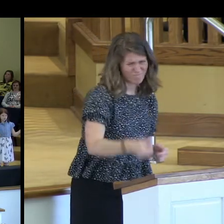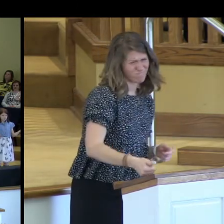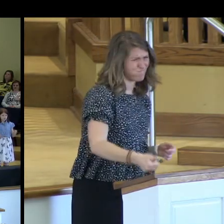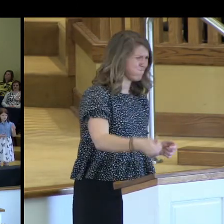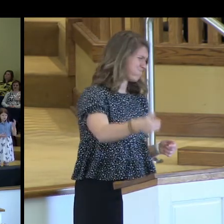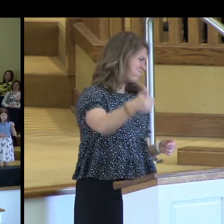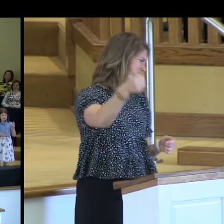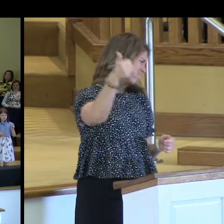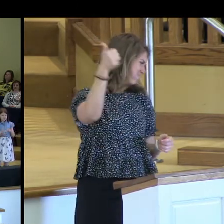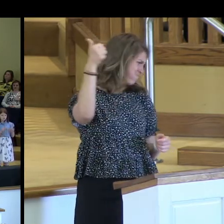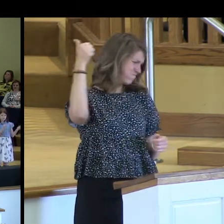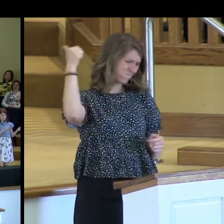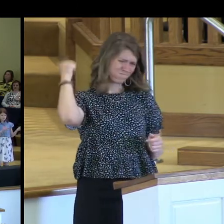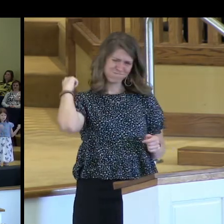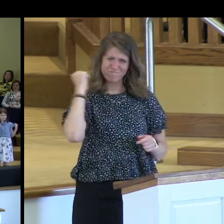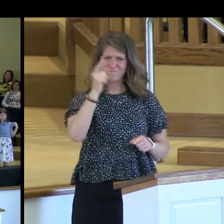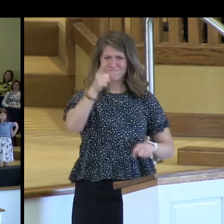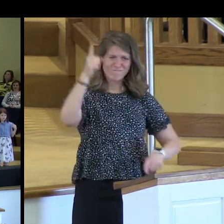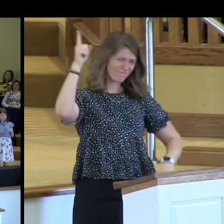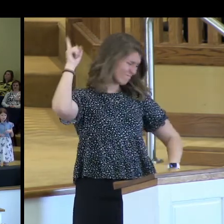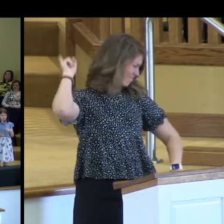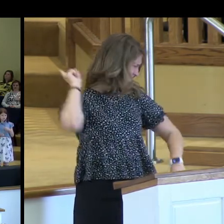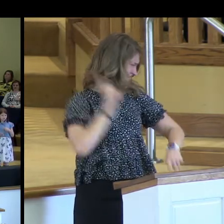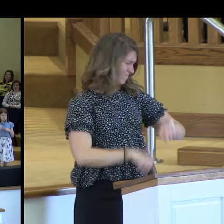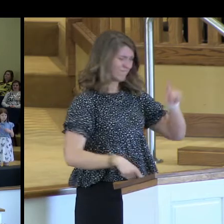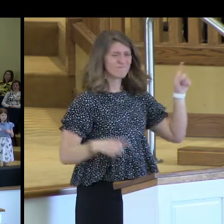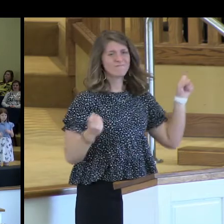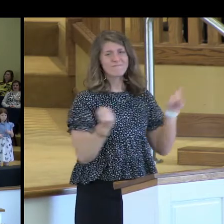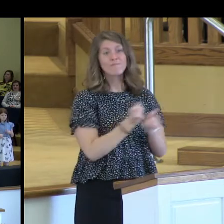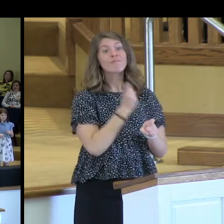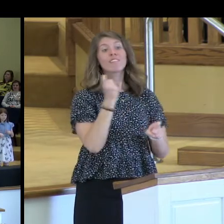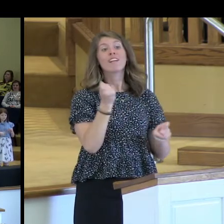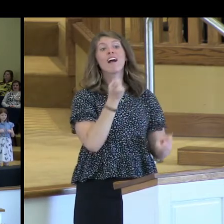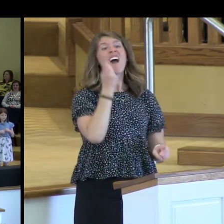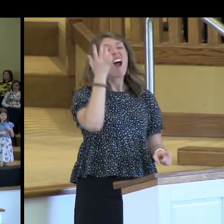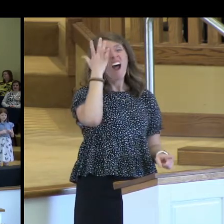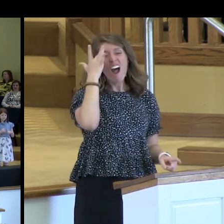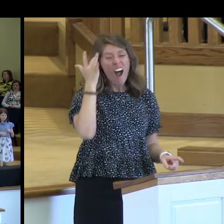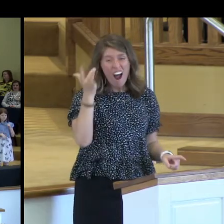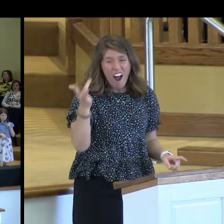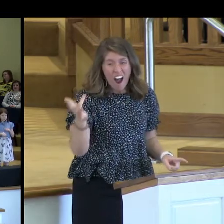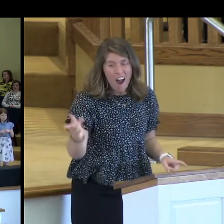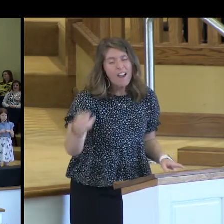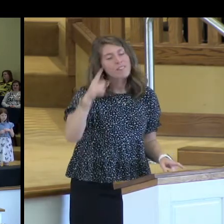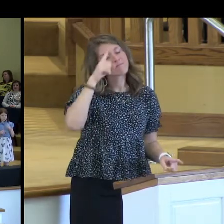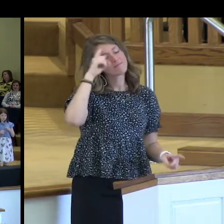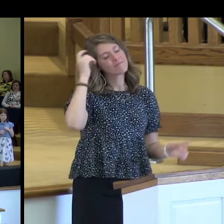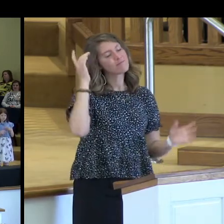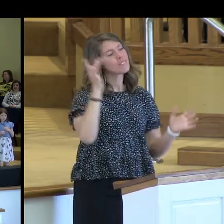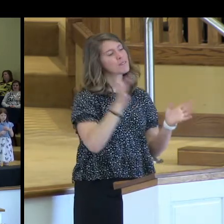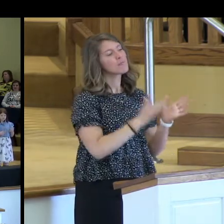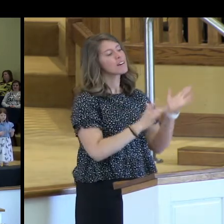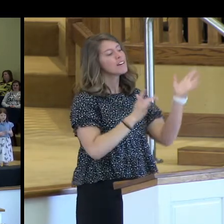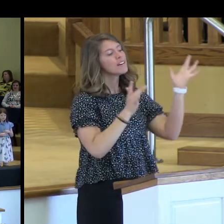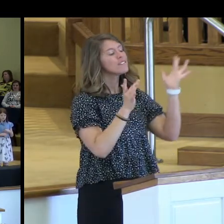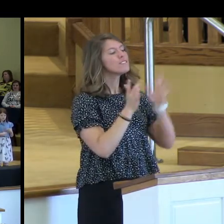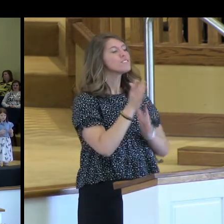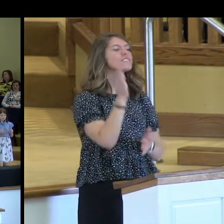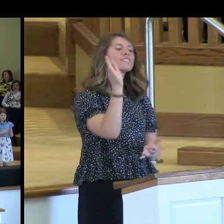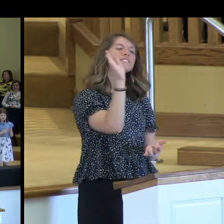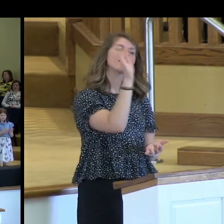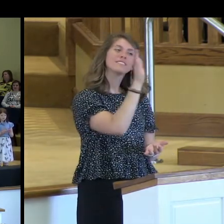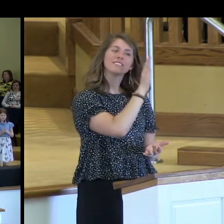fails. You might as well get me behind me, say you cannot prevail,